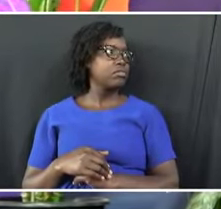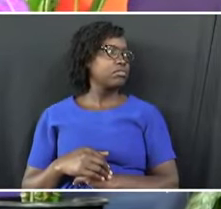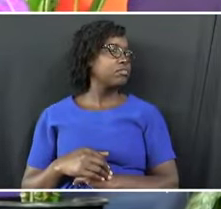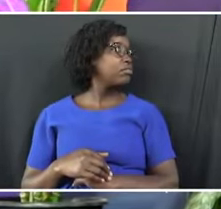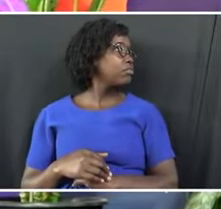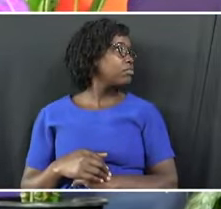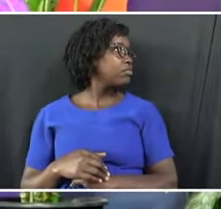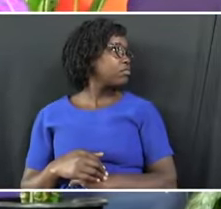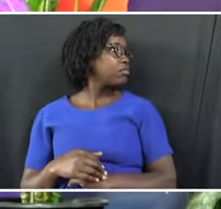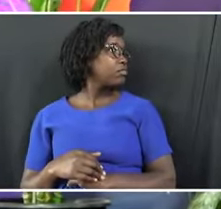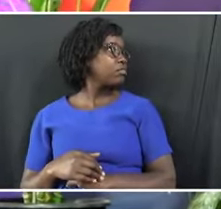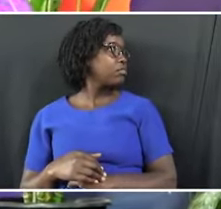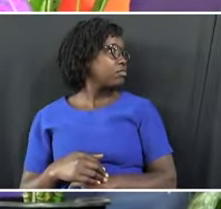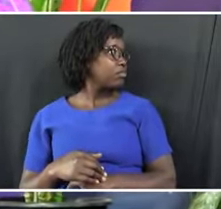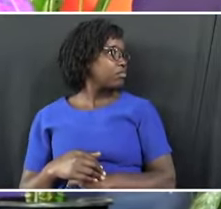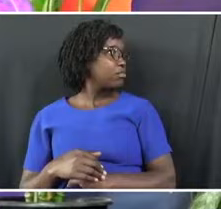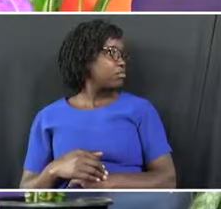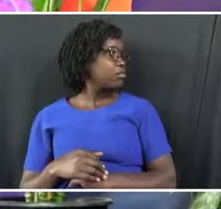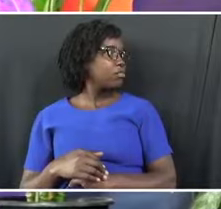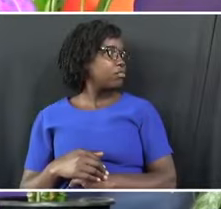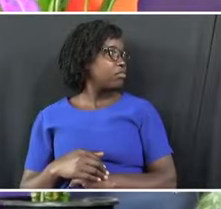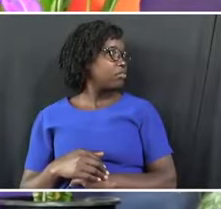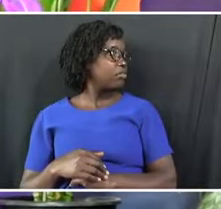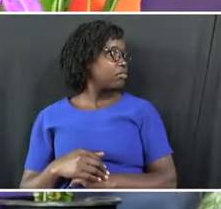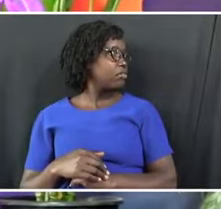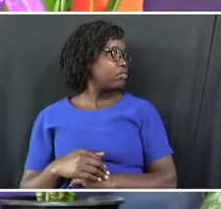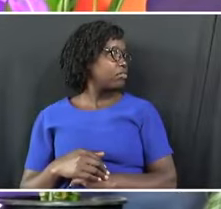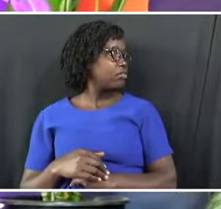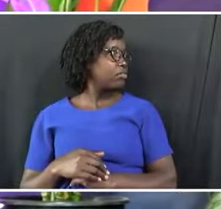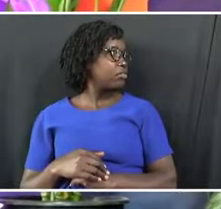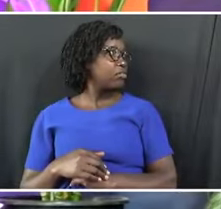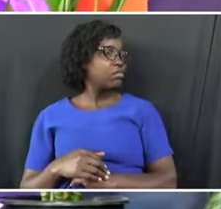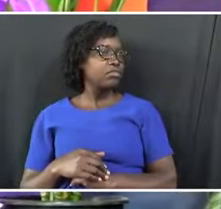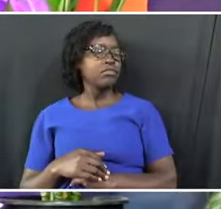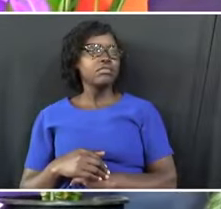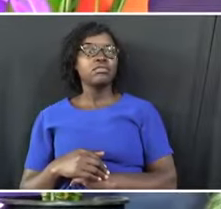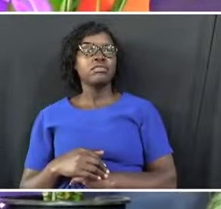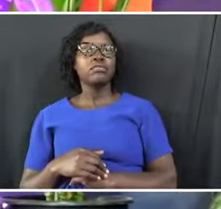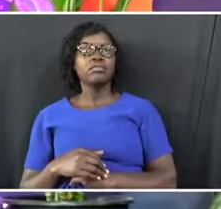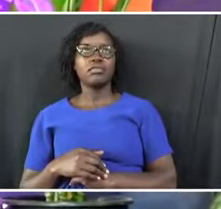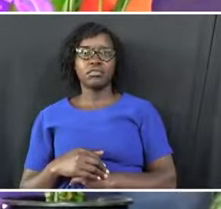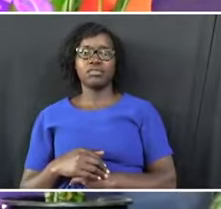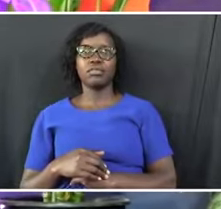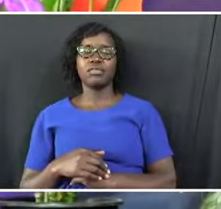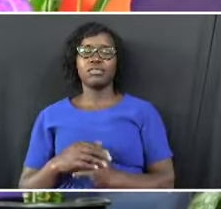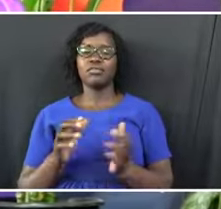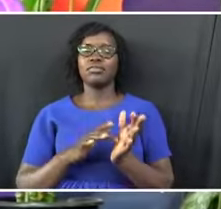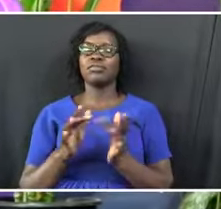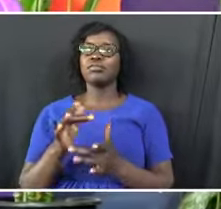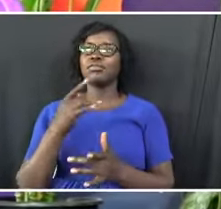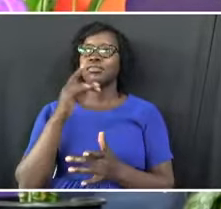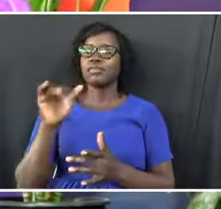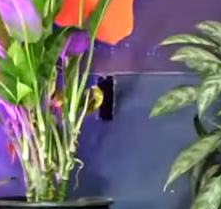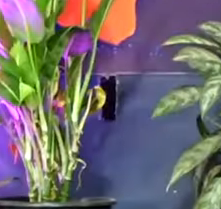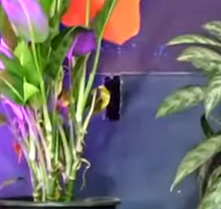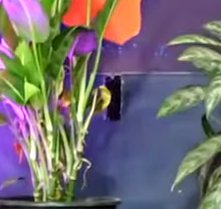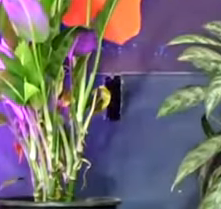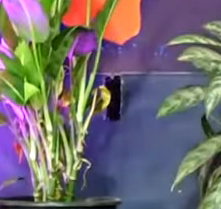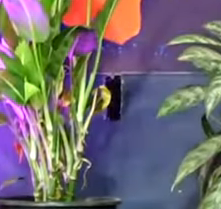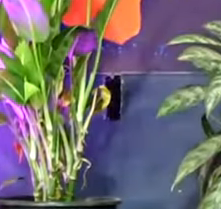uncomfortable because I've preached too long. Verse 25, the Bible says that, and Adam knew his